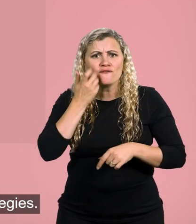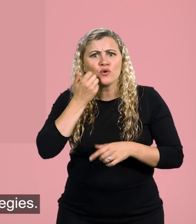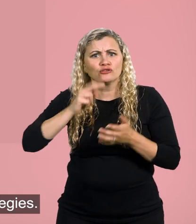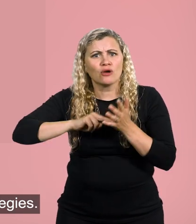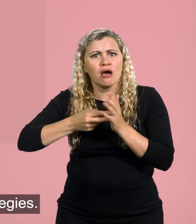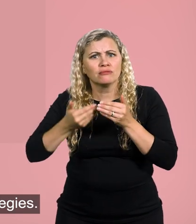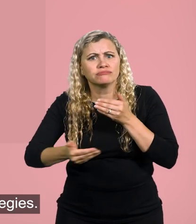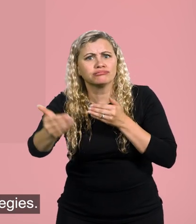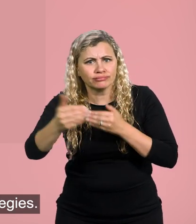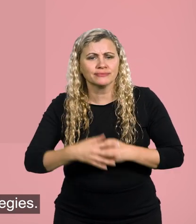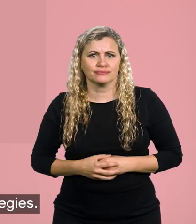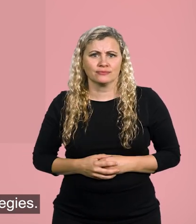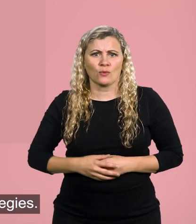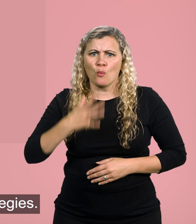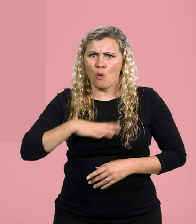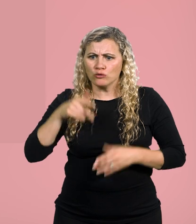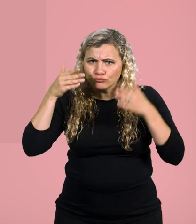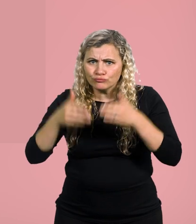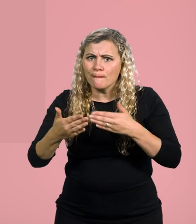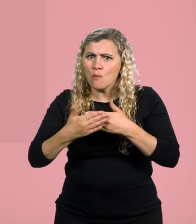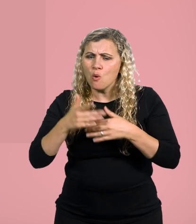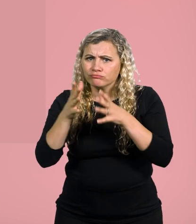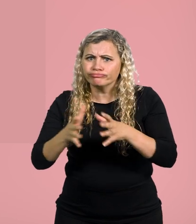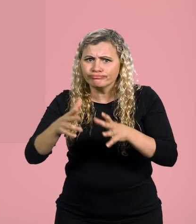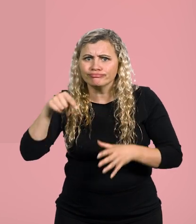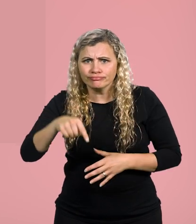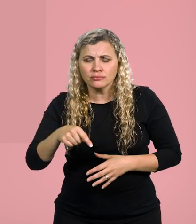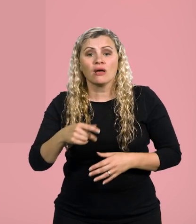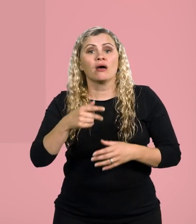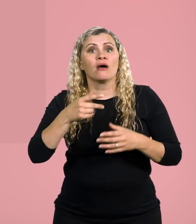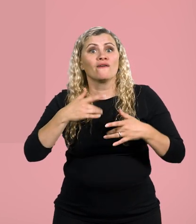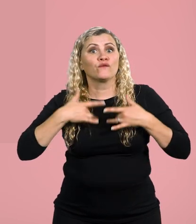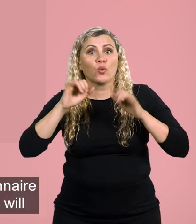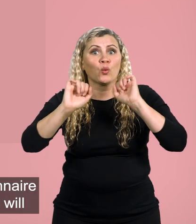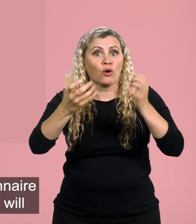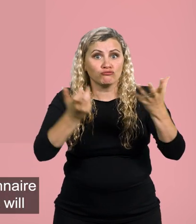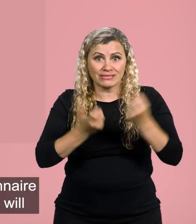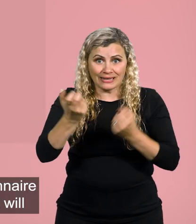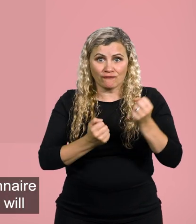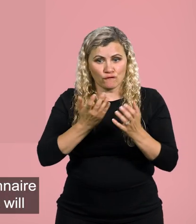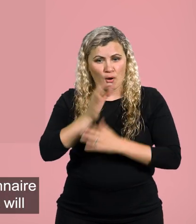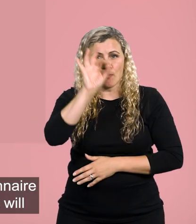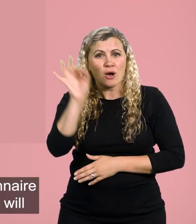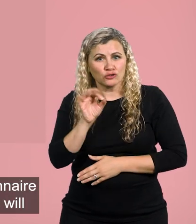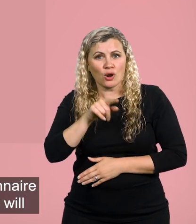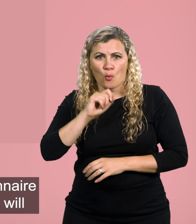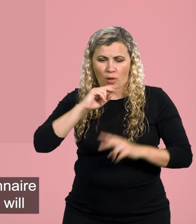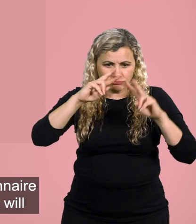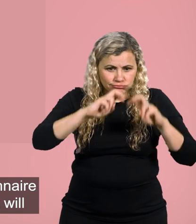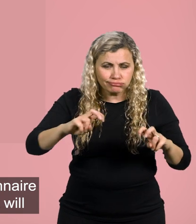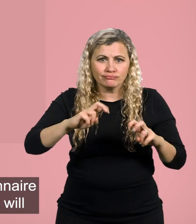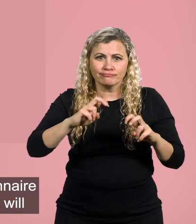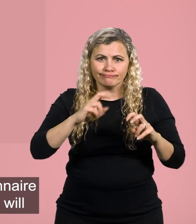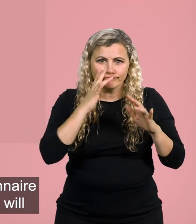important to you for the future strategies we want to build on that now the views received from the